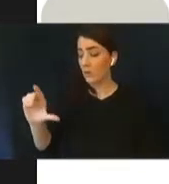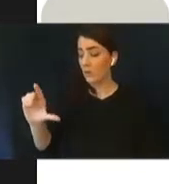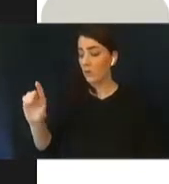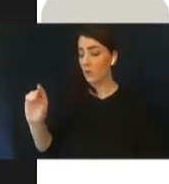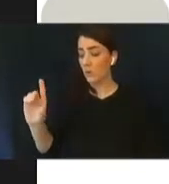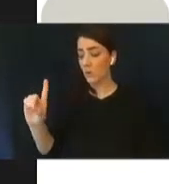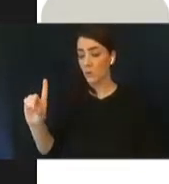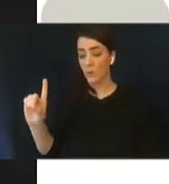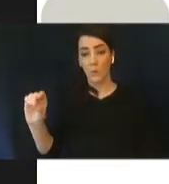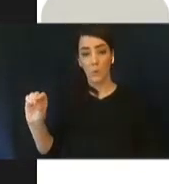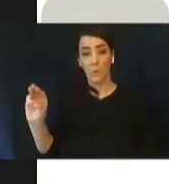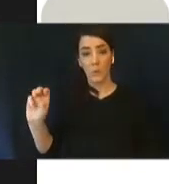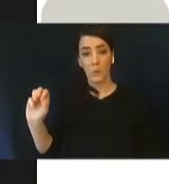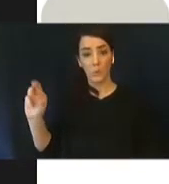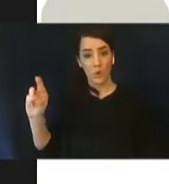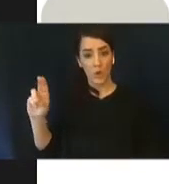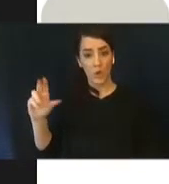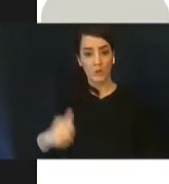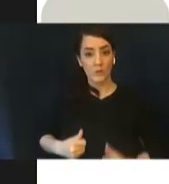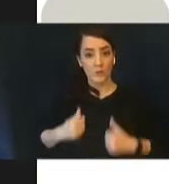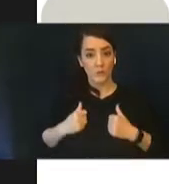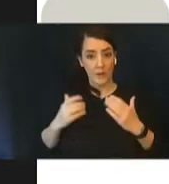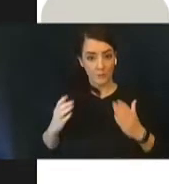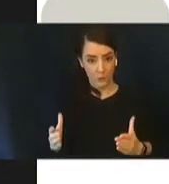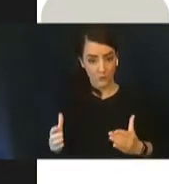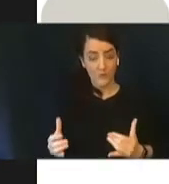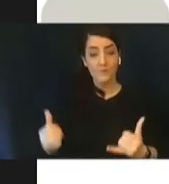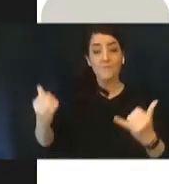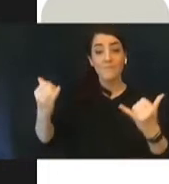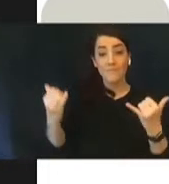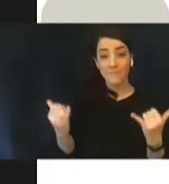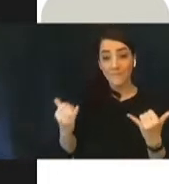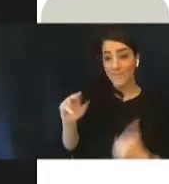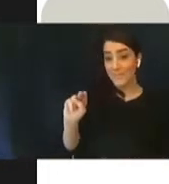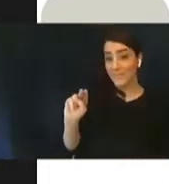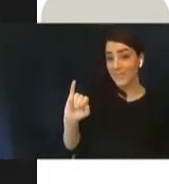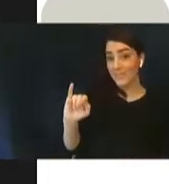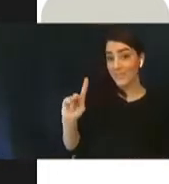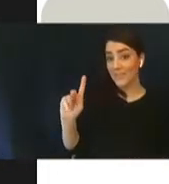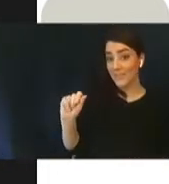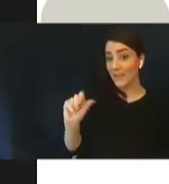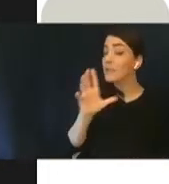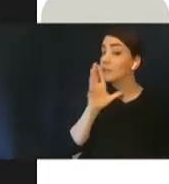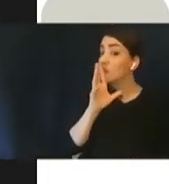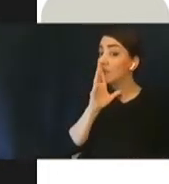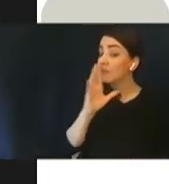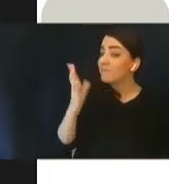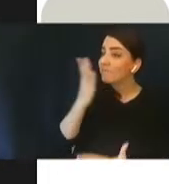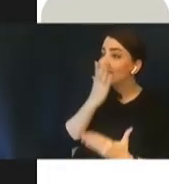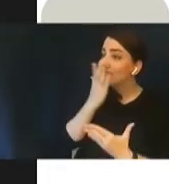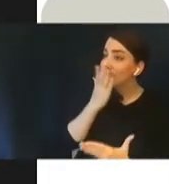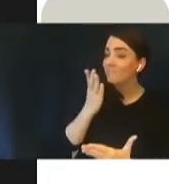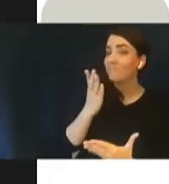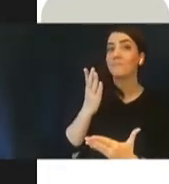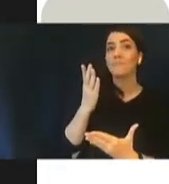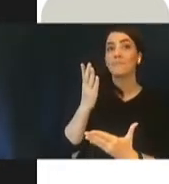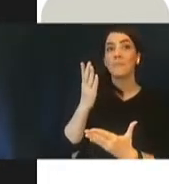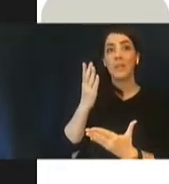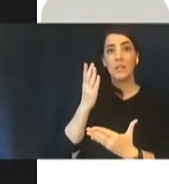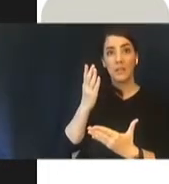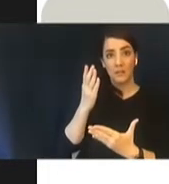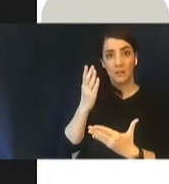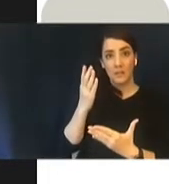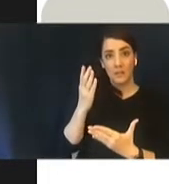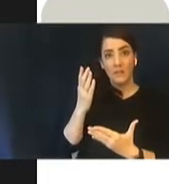That's great. Thank you. Thank you very much, Luda. So do we turn to Stefan now.